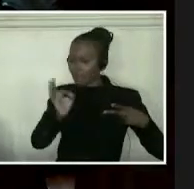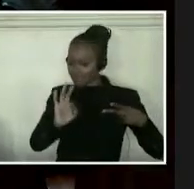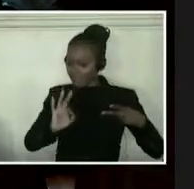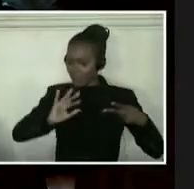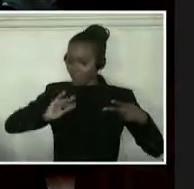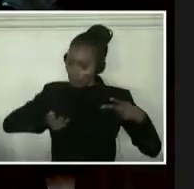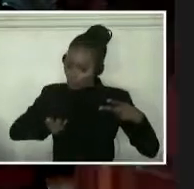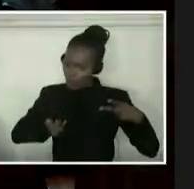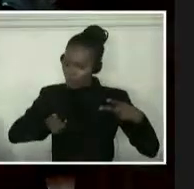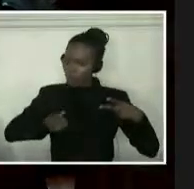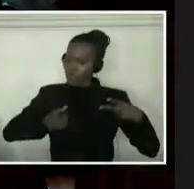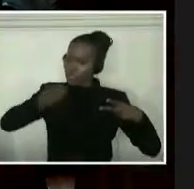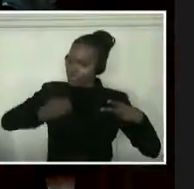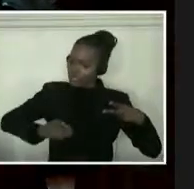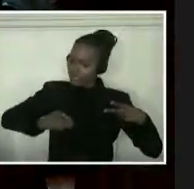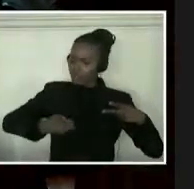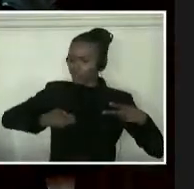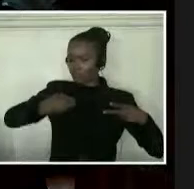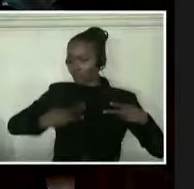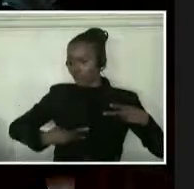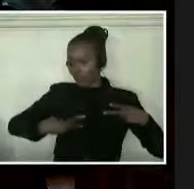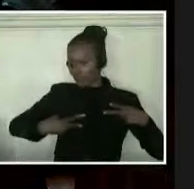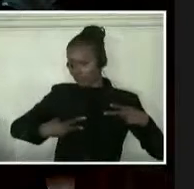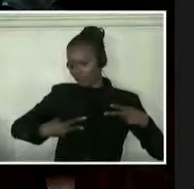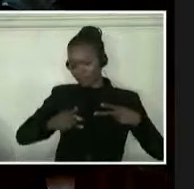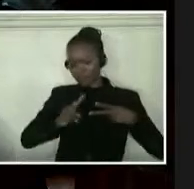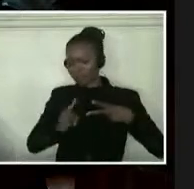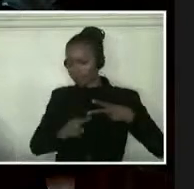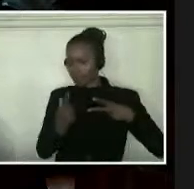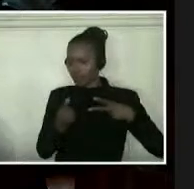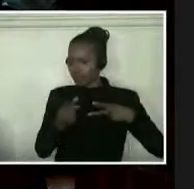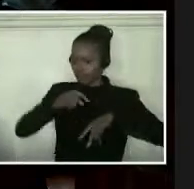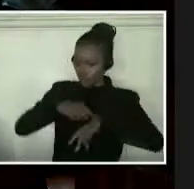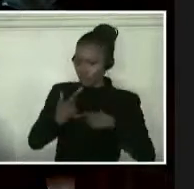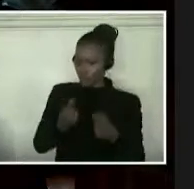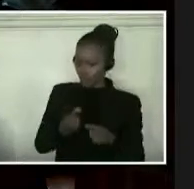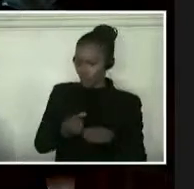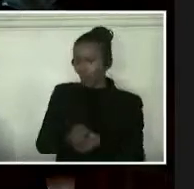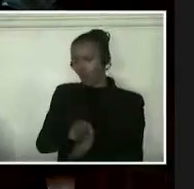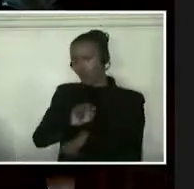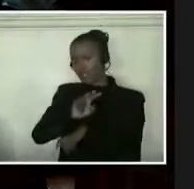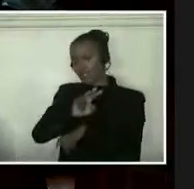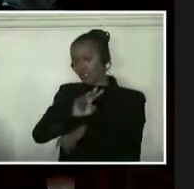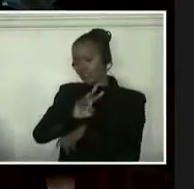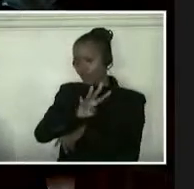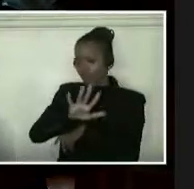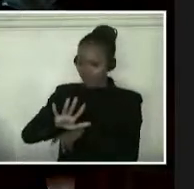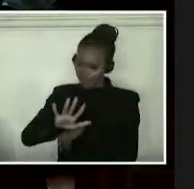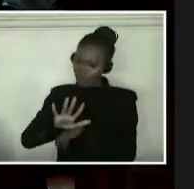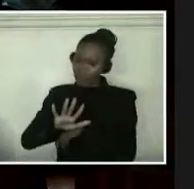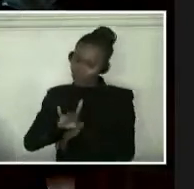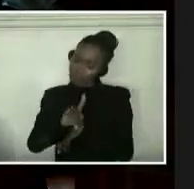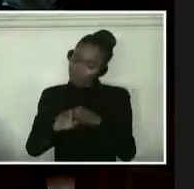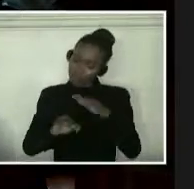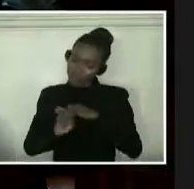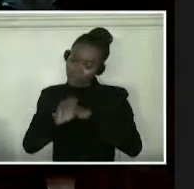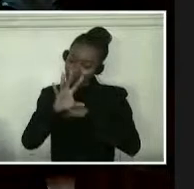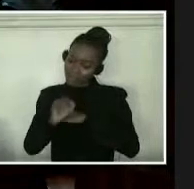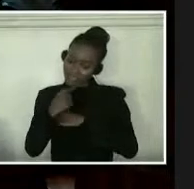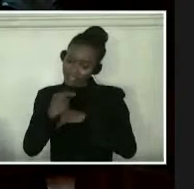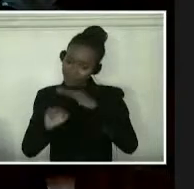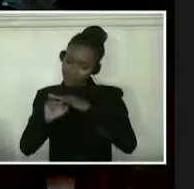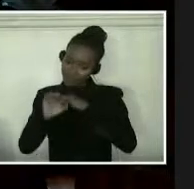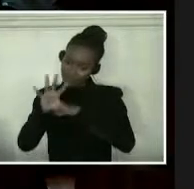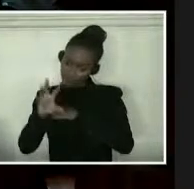twice by the age of 45 even though in the in south africa we say by the age of 50. three and showing that ninety percent of women